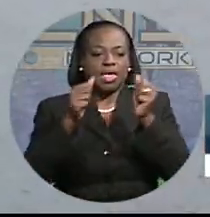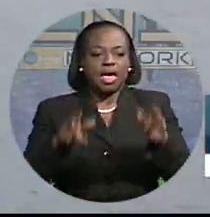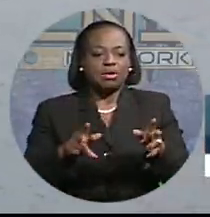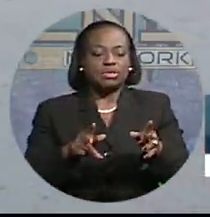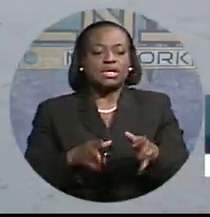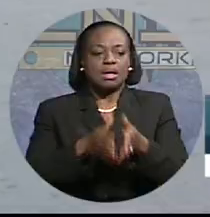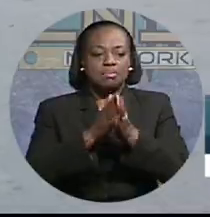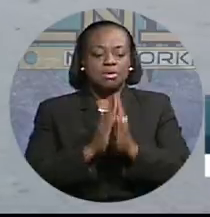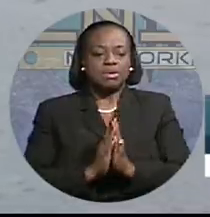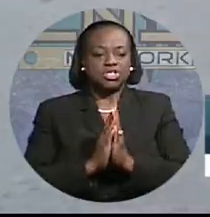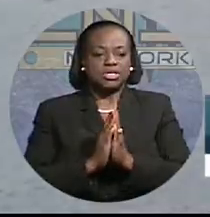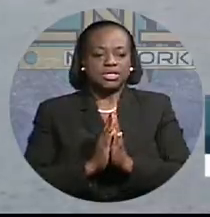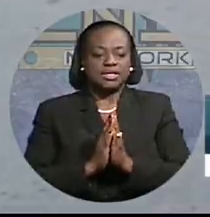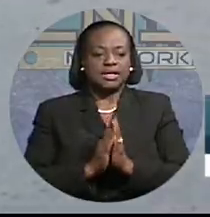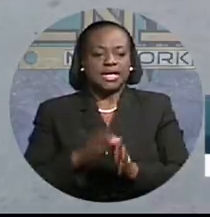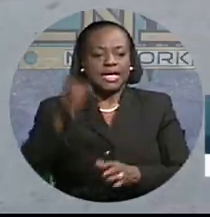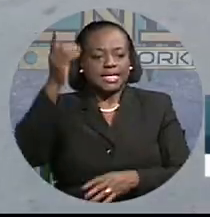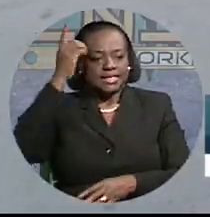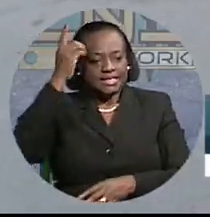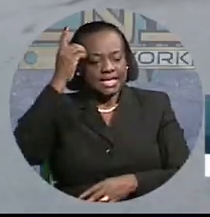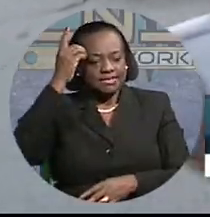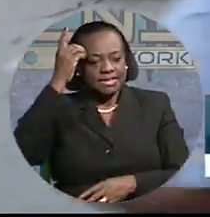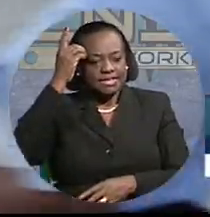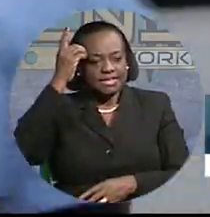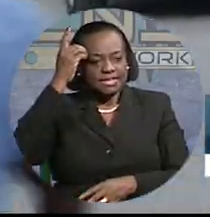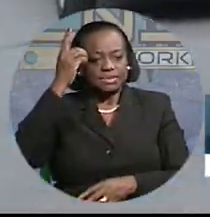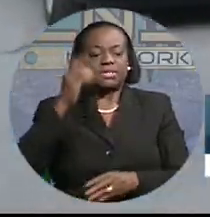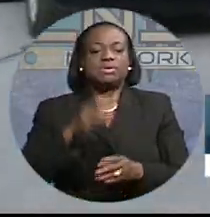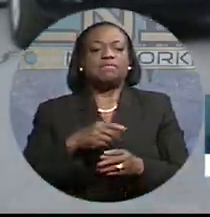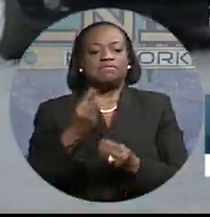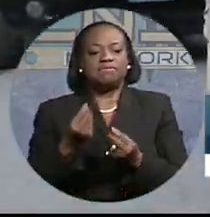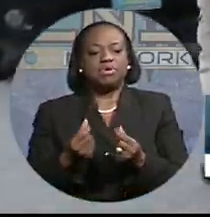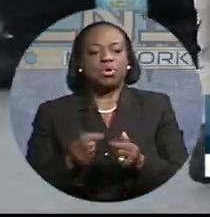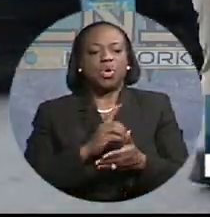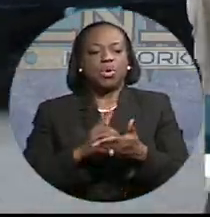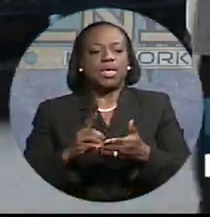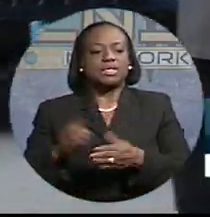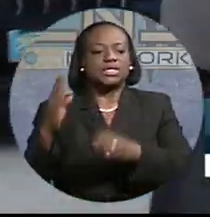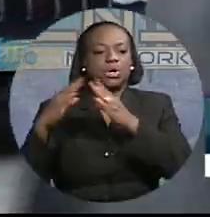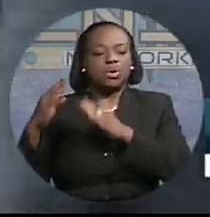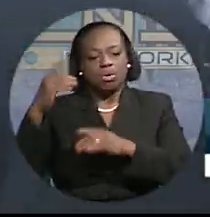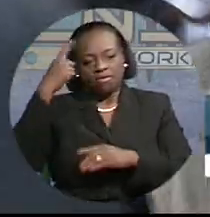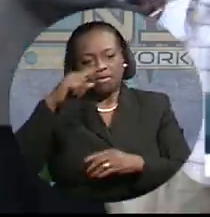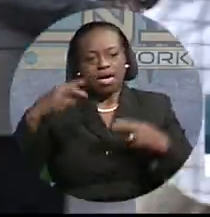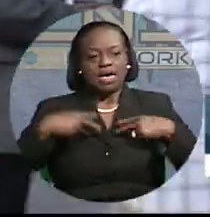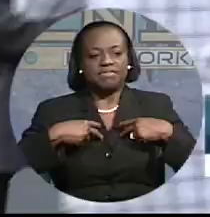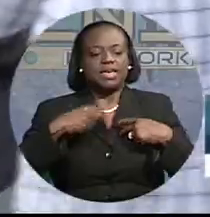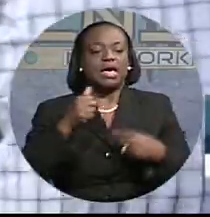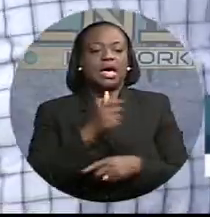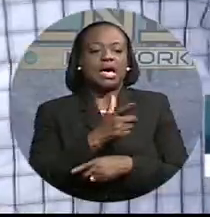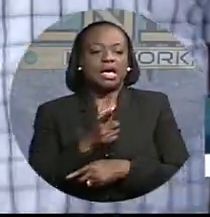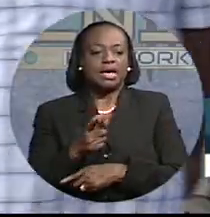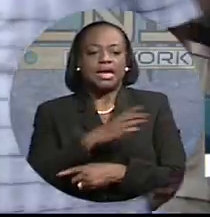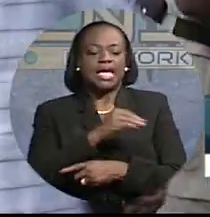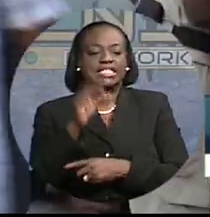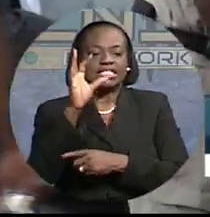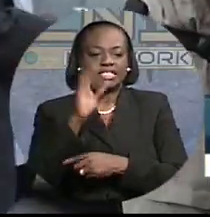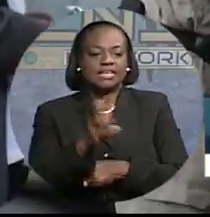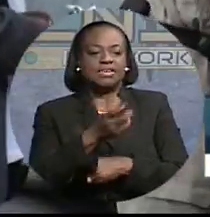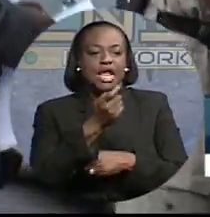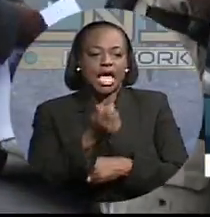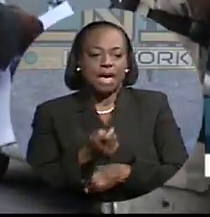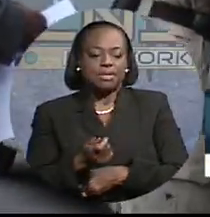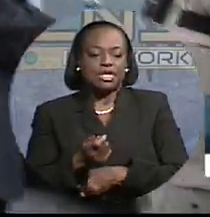case. Davis was arraigned earlier, or a few weeks ago that is, for possession of an unlicensed firearm and 7 live rounds